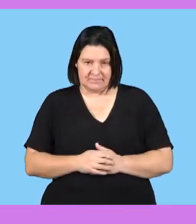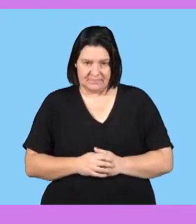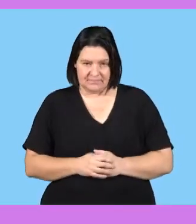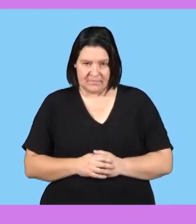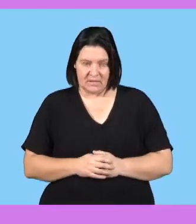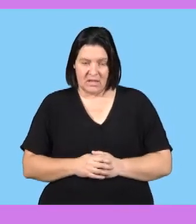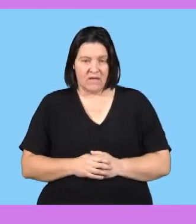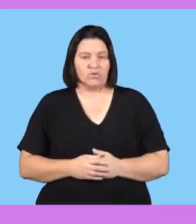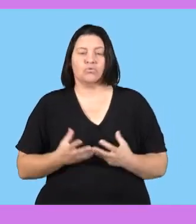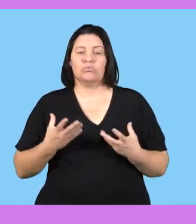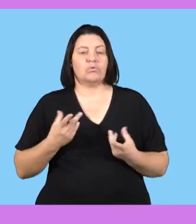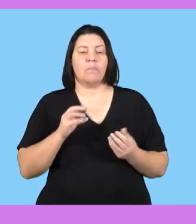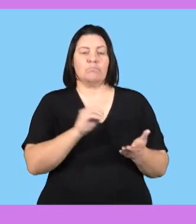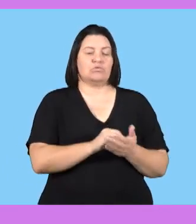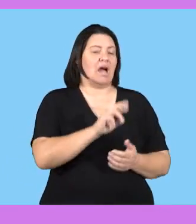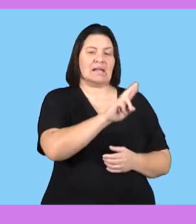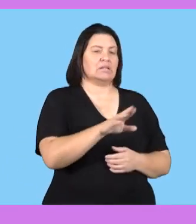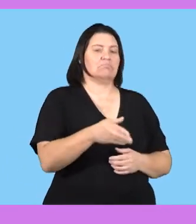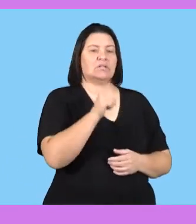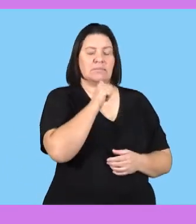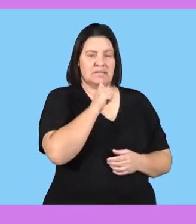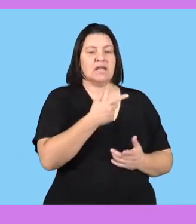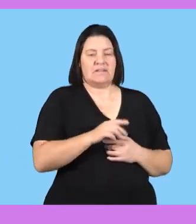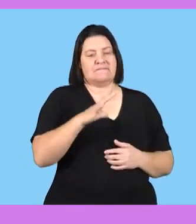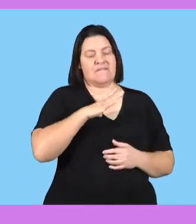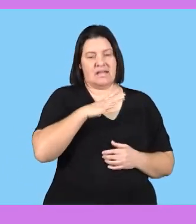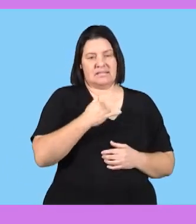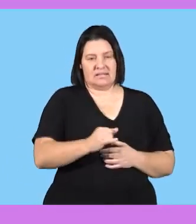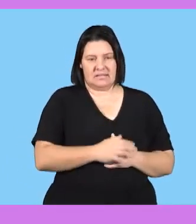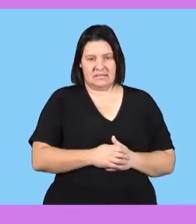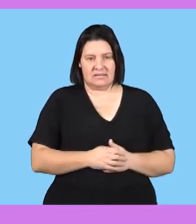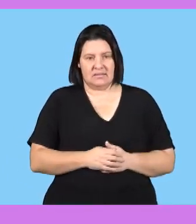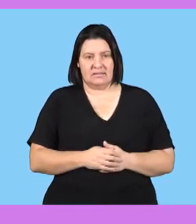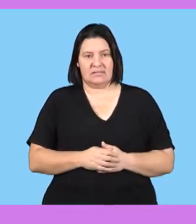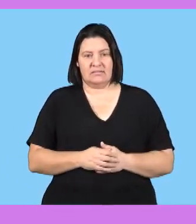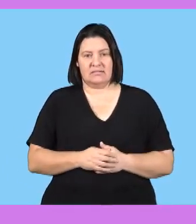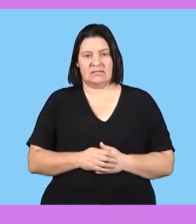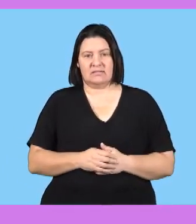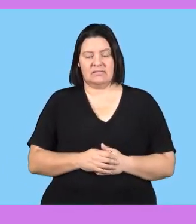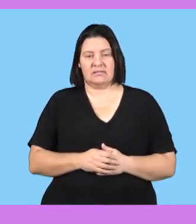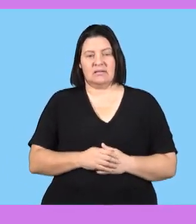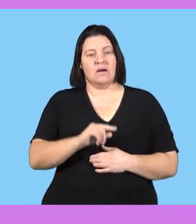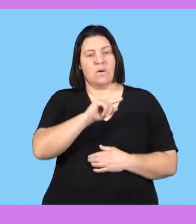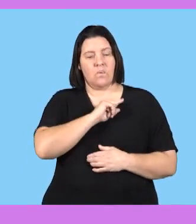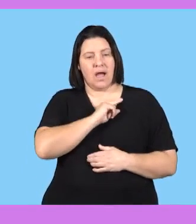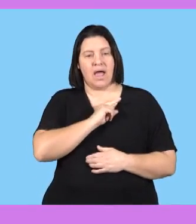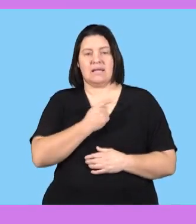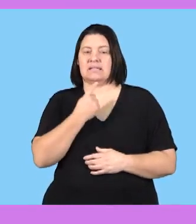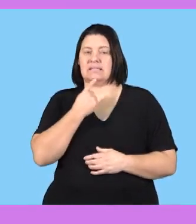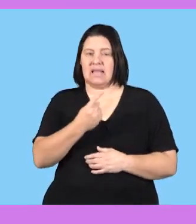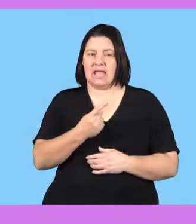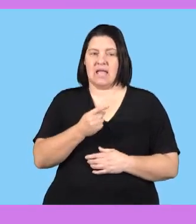2,500 rand. Even if you don't write the symbol rand, it is still fine because it is